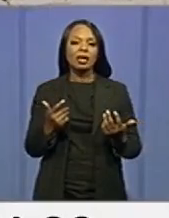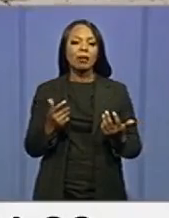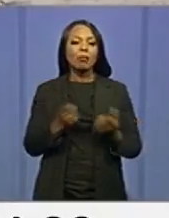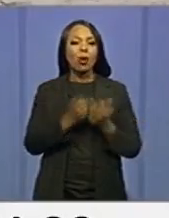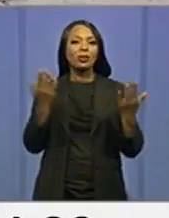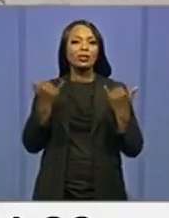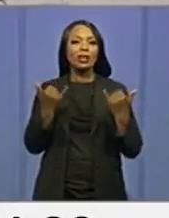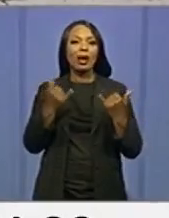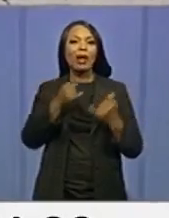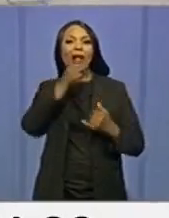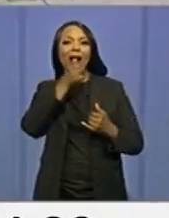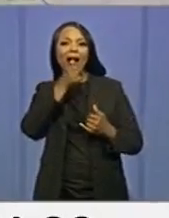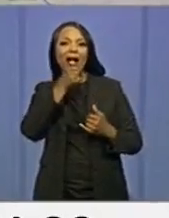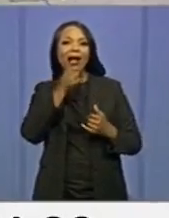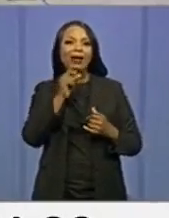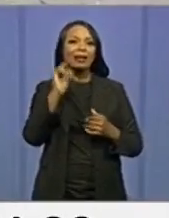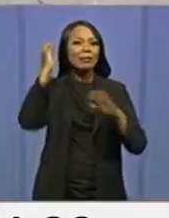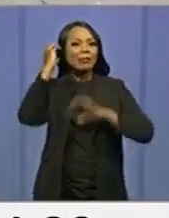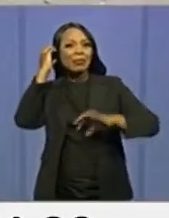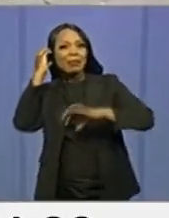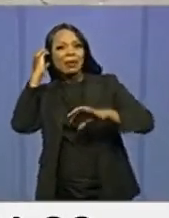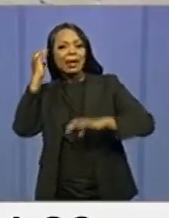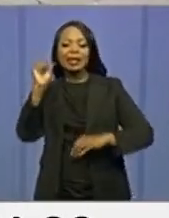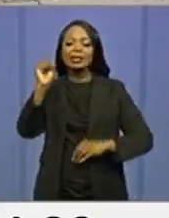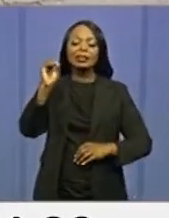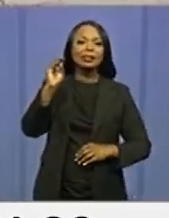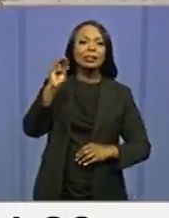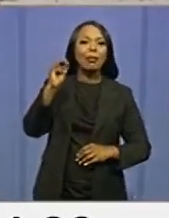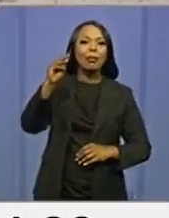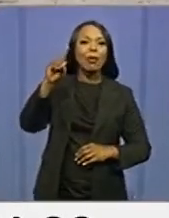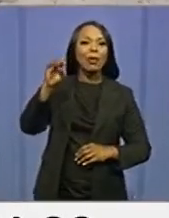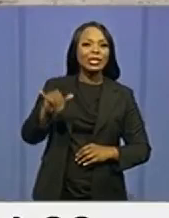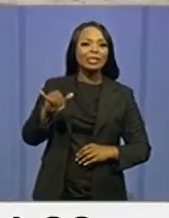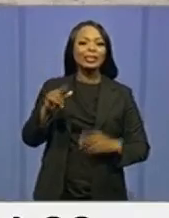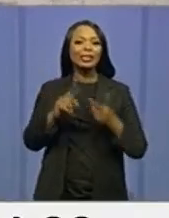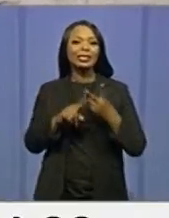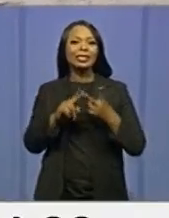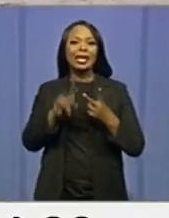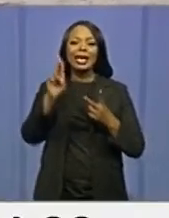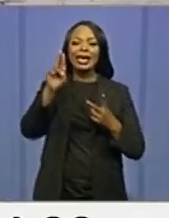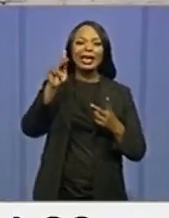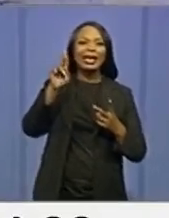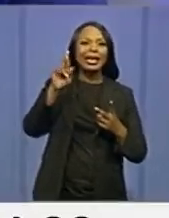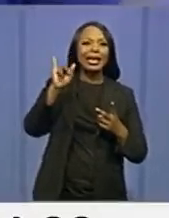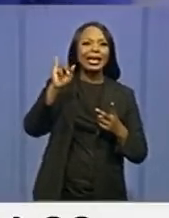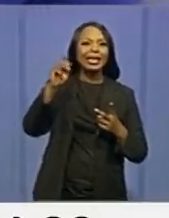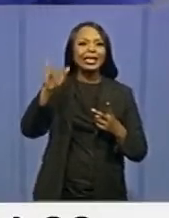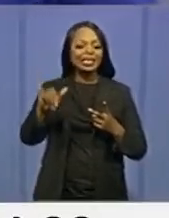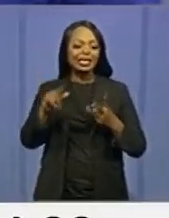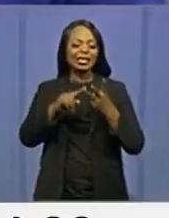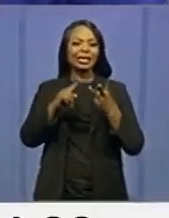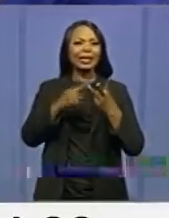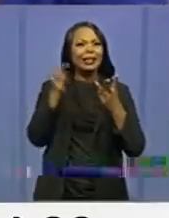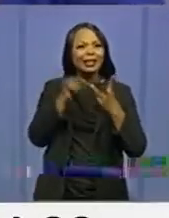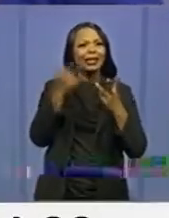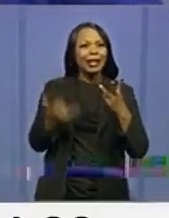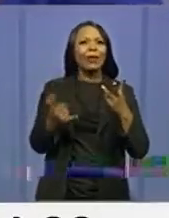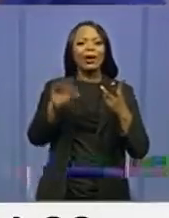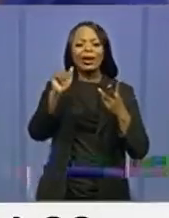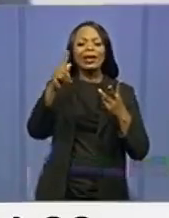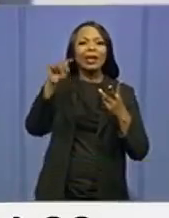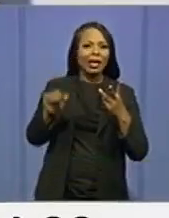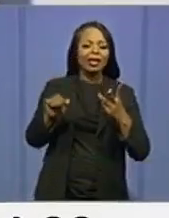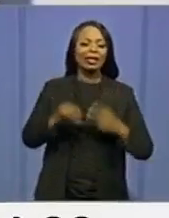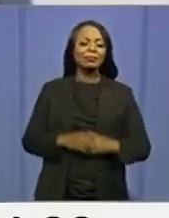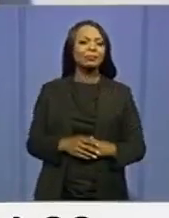are leaving. It's first DJ somebody, now it was Rick, now it's a lot of good artists. Makoko a dipolotiki